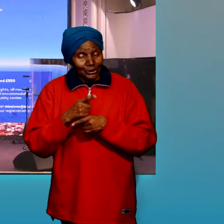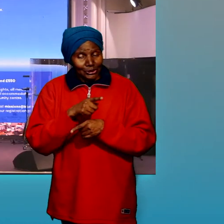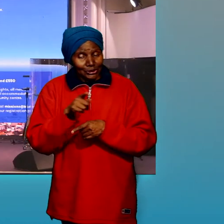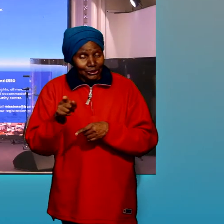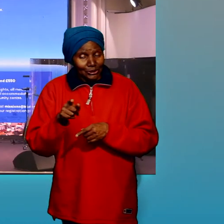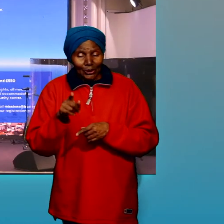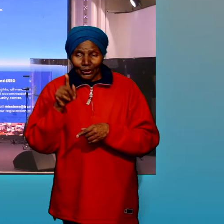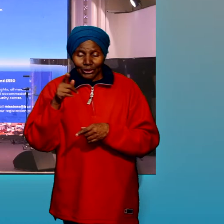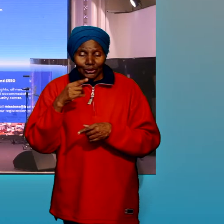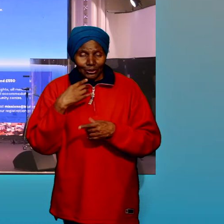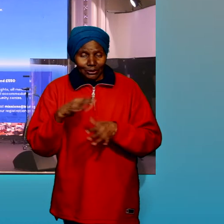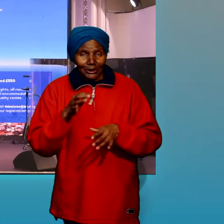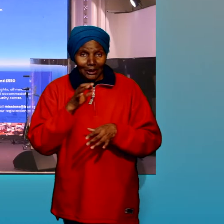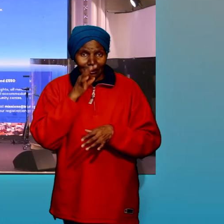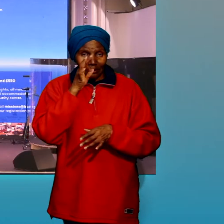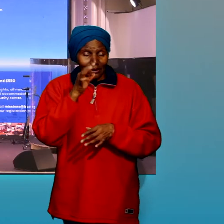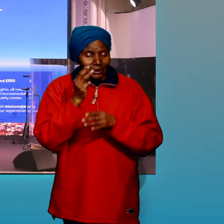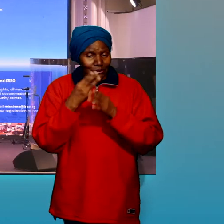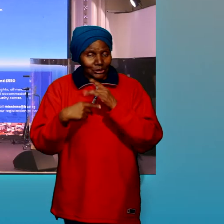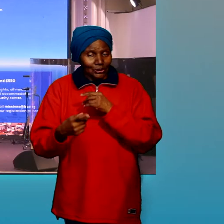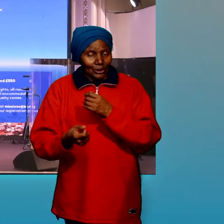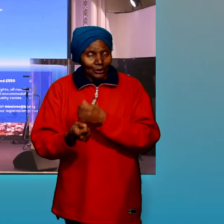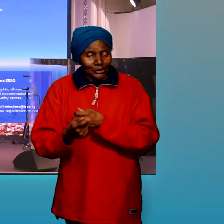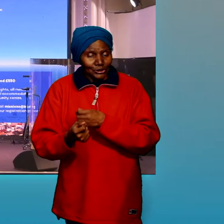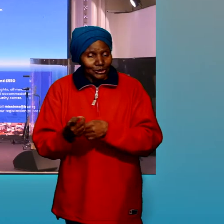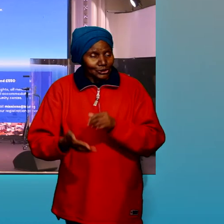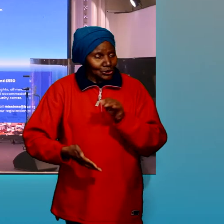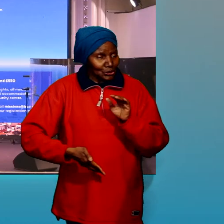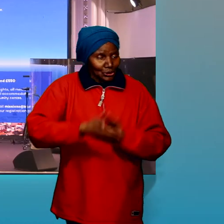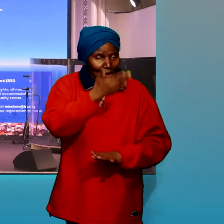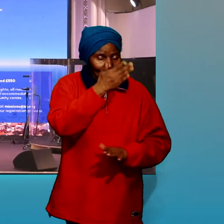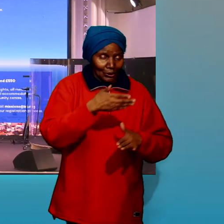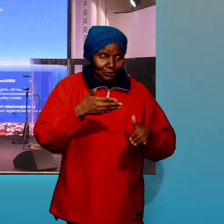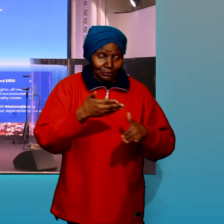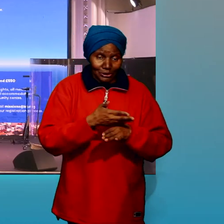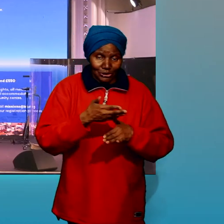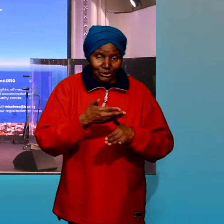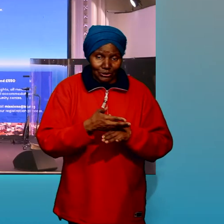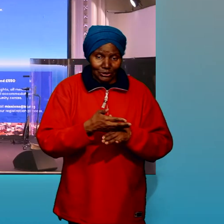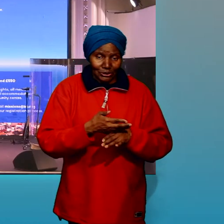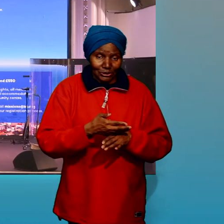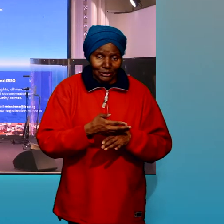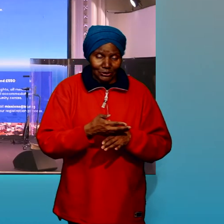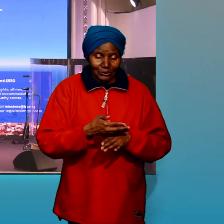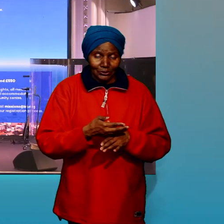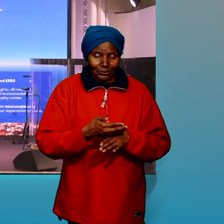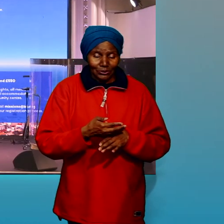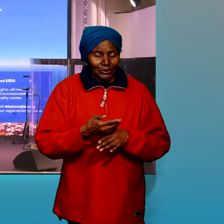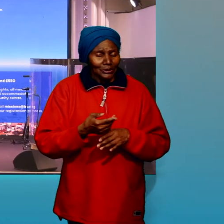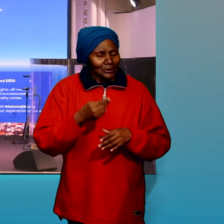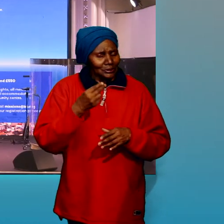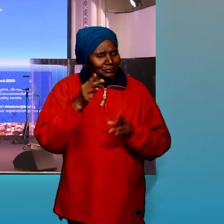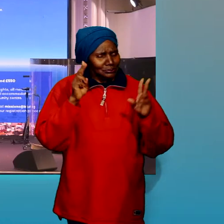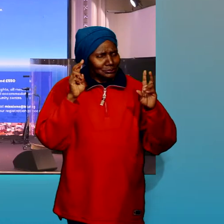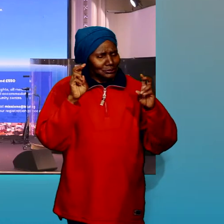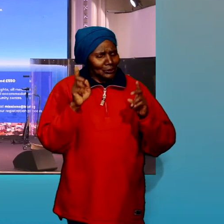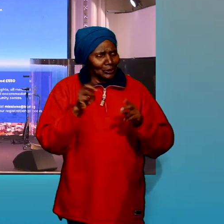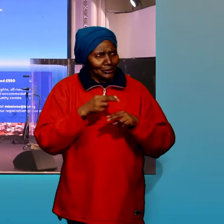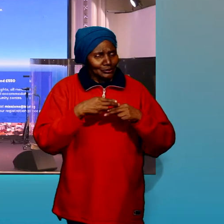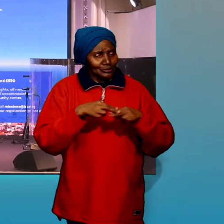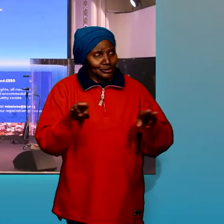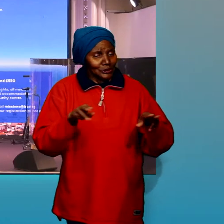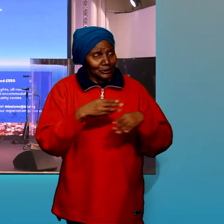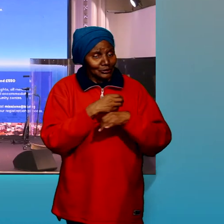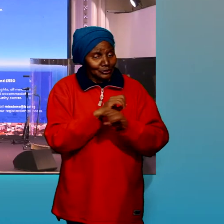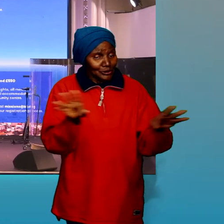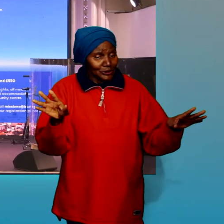Well, Kensington Temple are providing you an opportunity for that. The missions is called Freedom to Marseille. And basically,